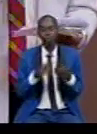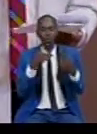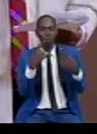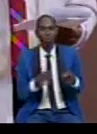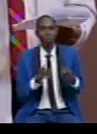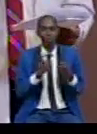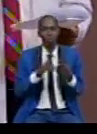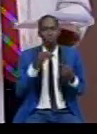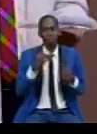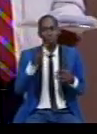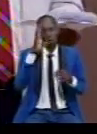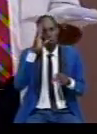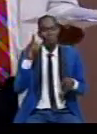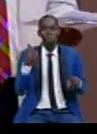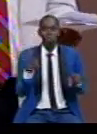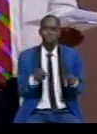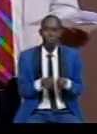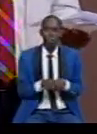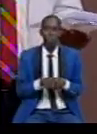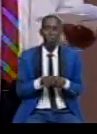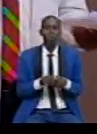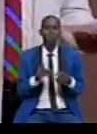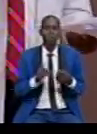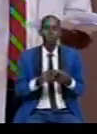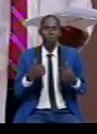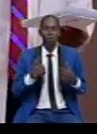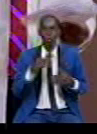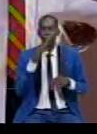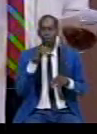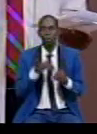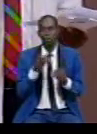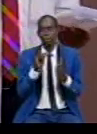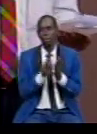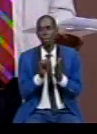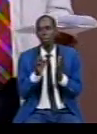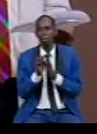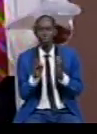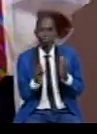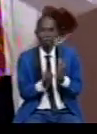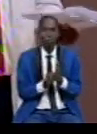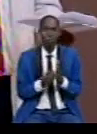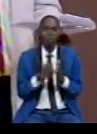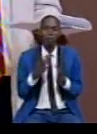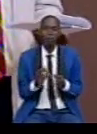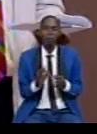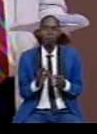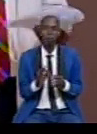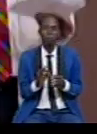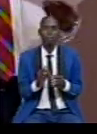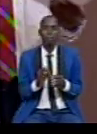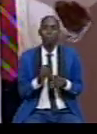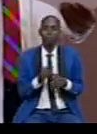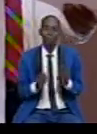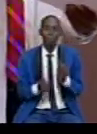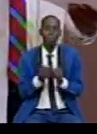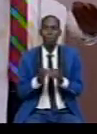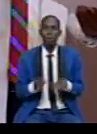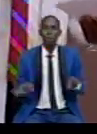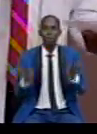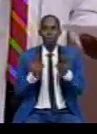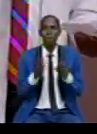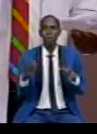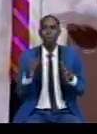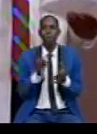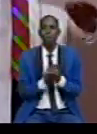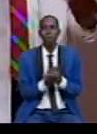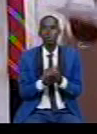cerebrovascular accident or suffer from some other things that could have resulted in coma. But the important thing is that by the